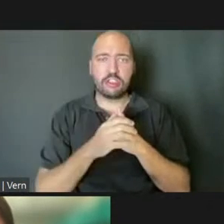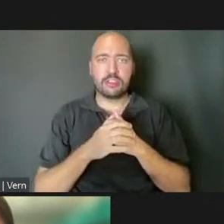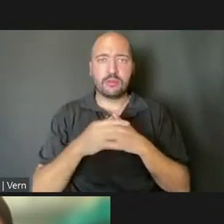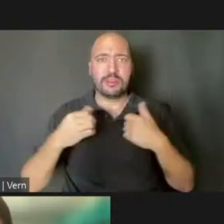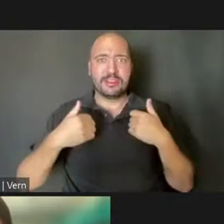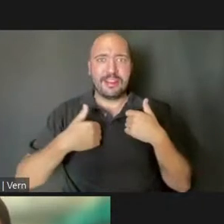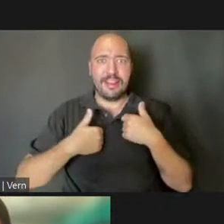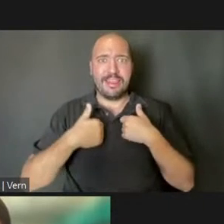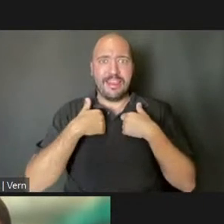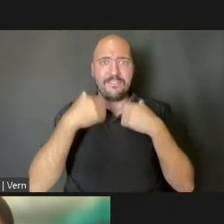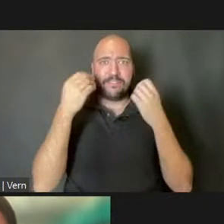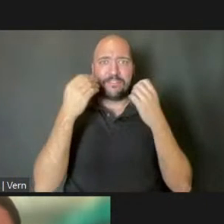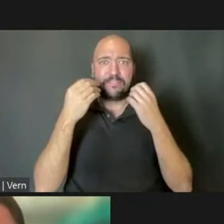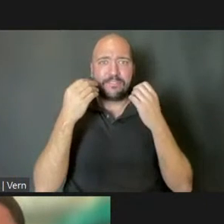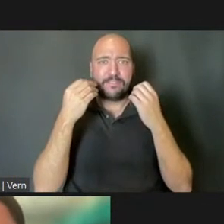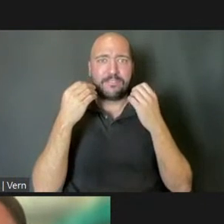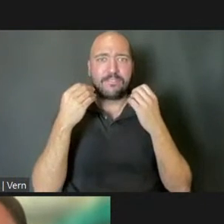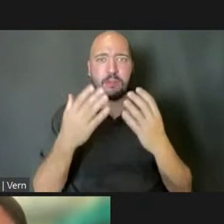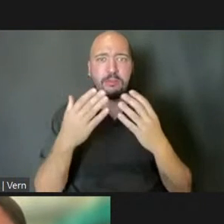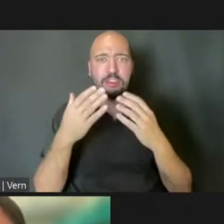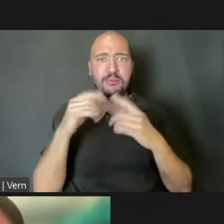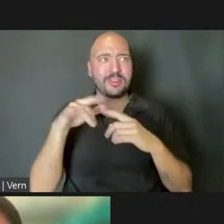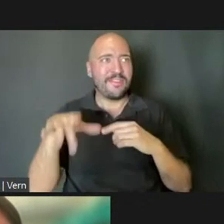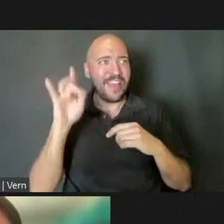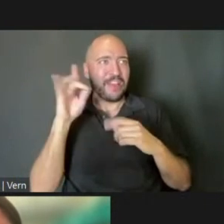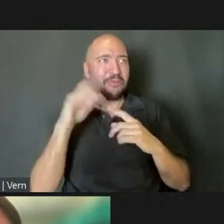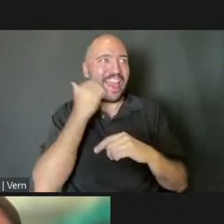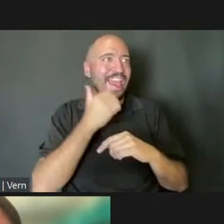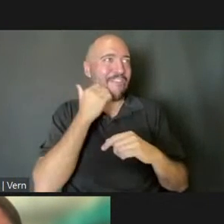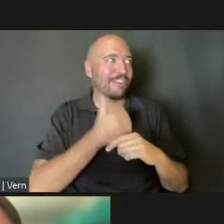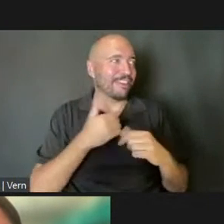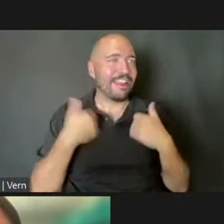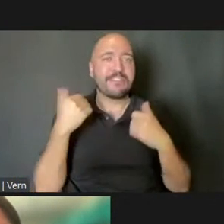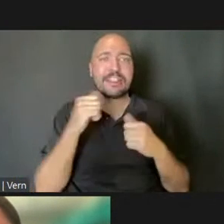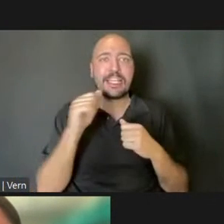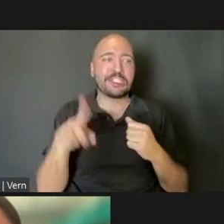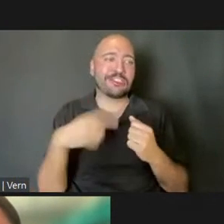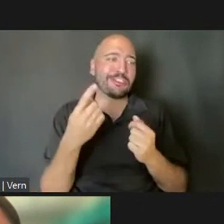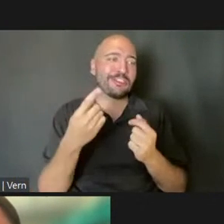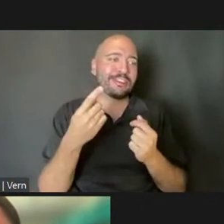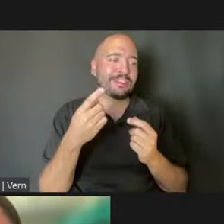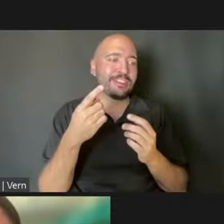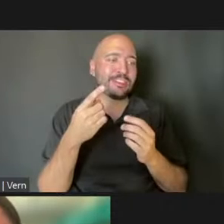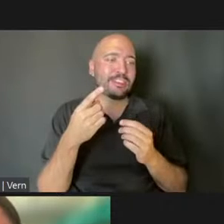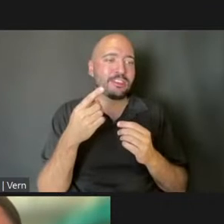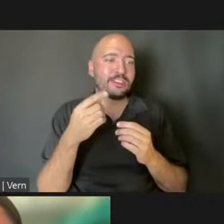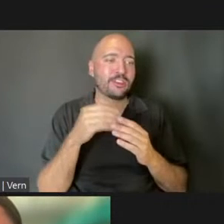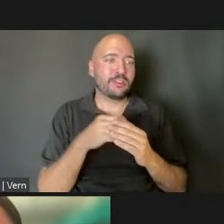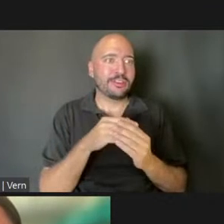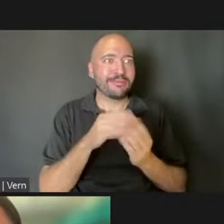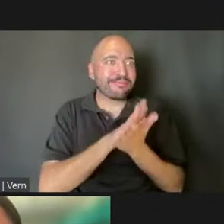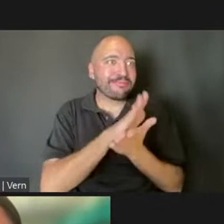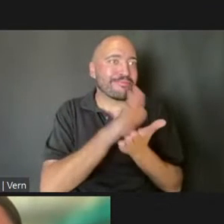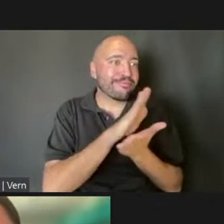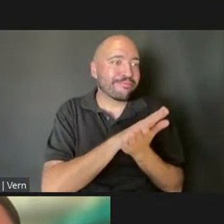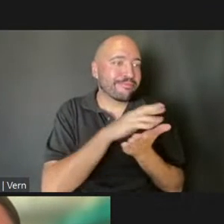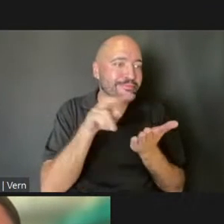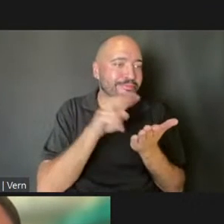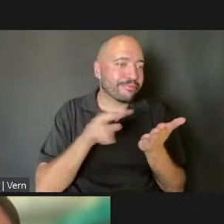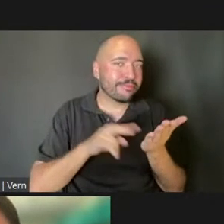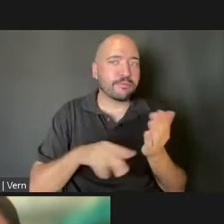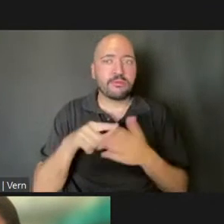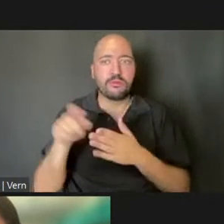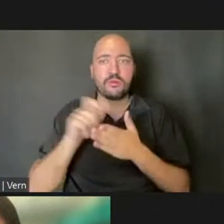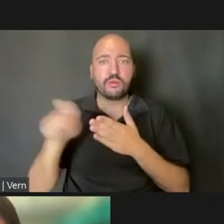live information that was found in everyday life, not in documents anymore,